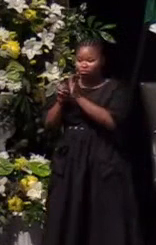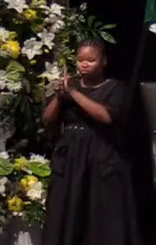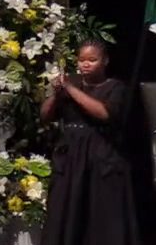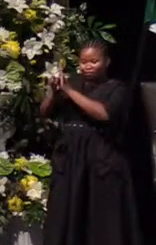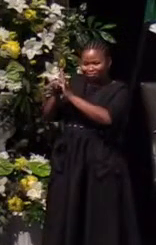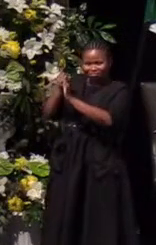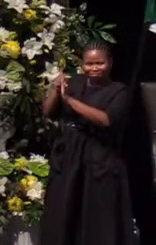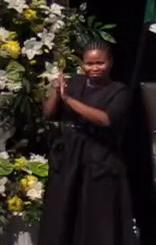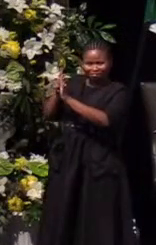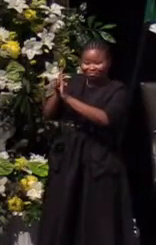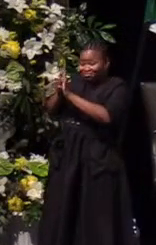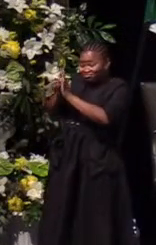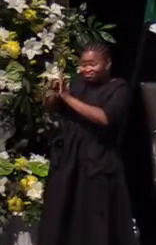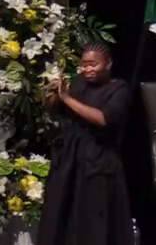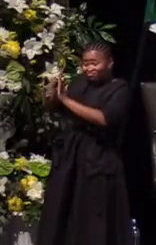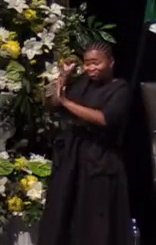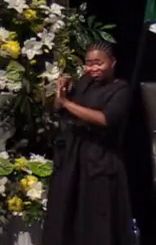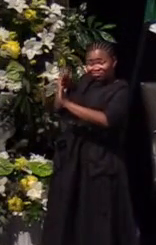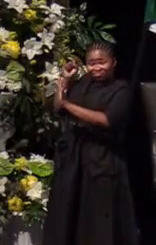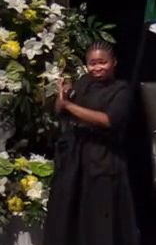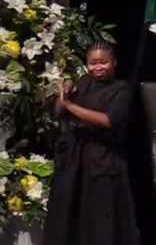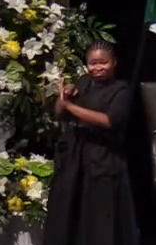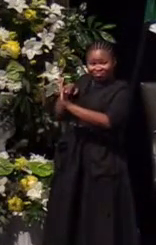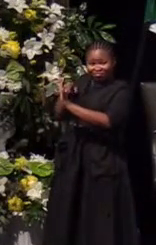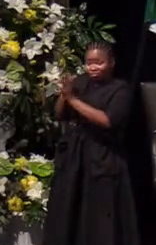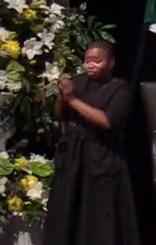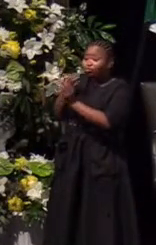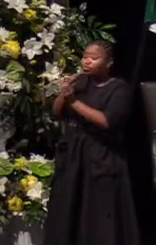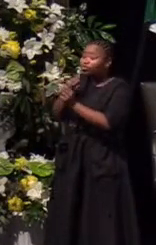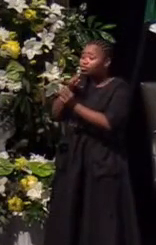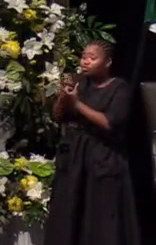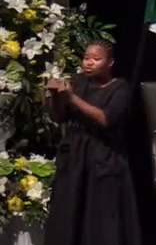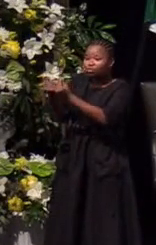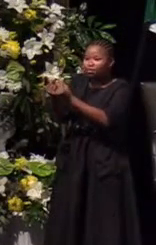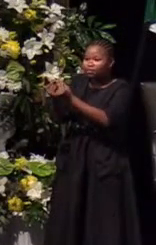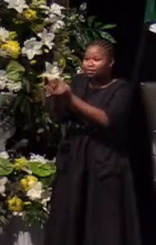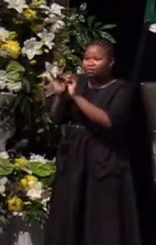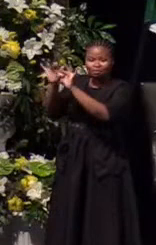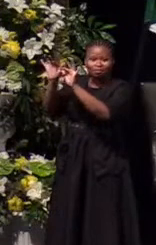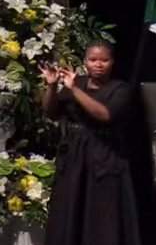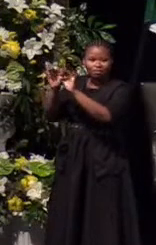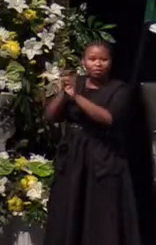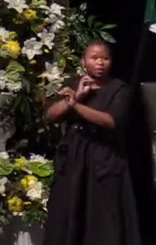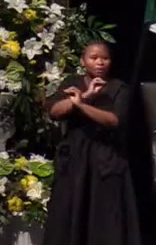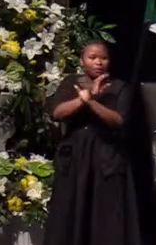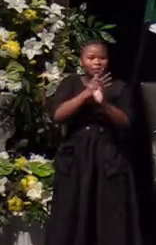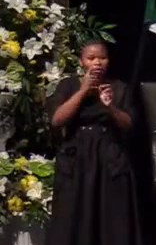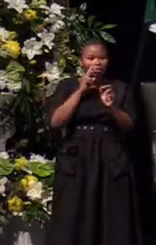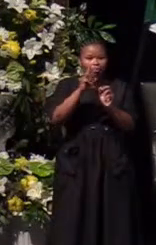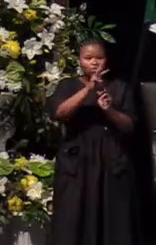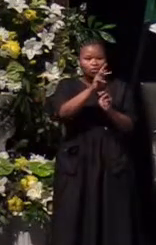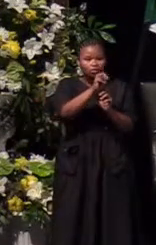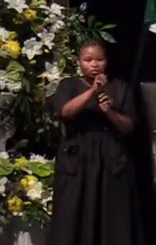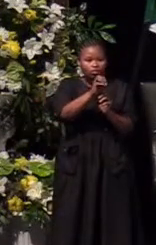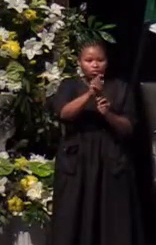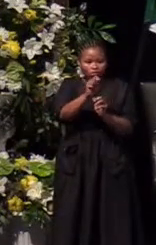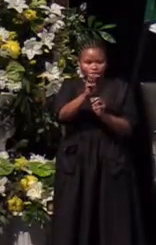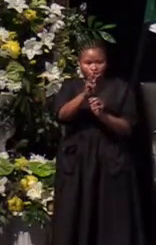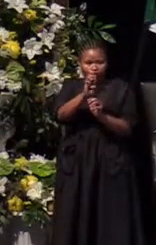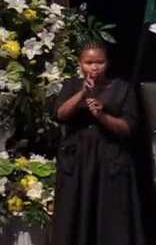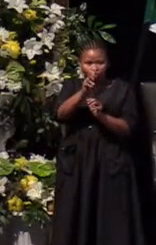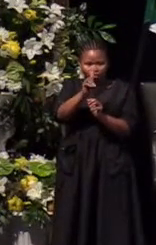media the media that is consumed by people on the ground is not here FM I